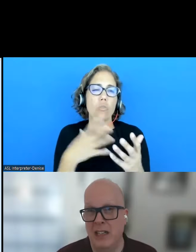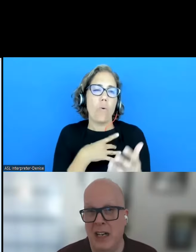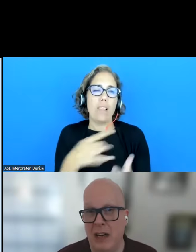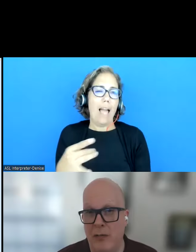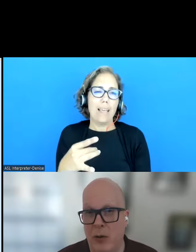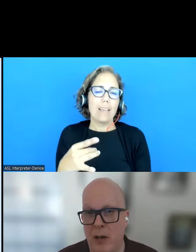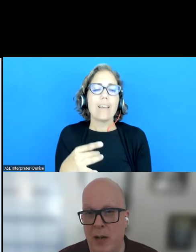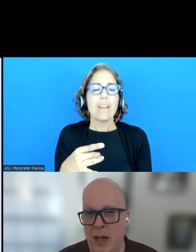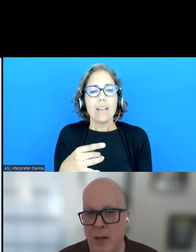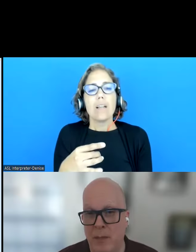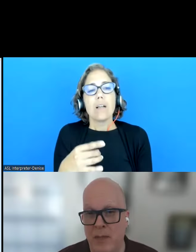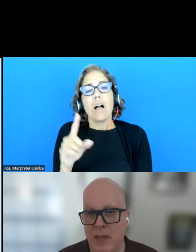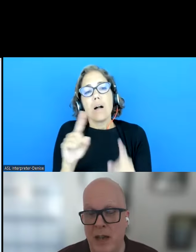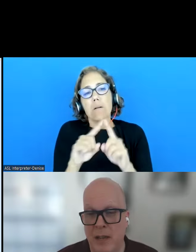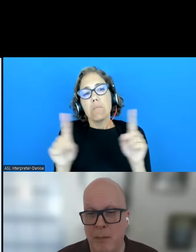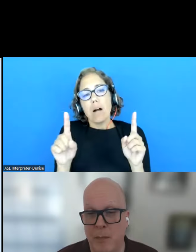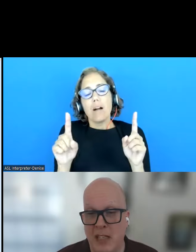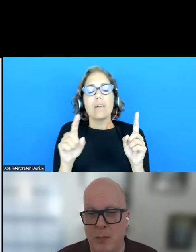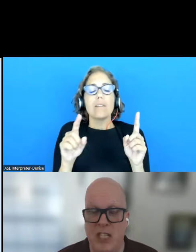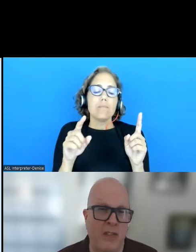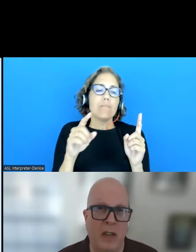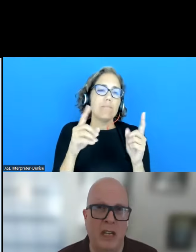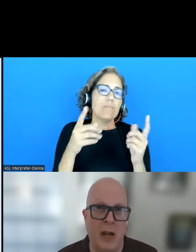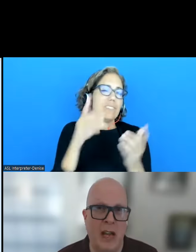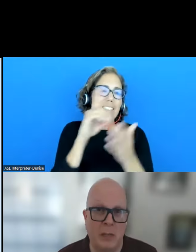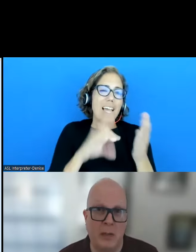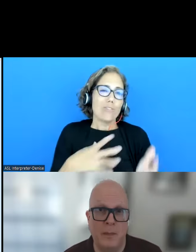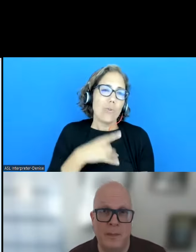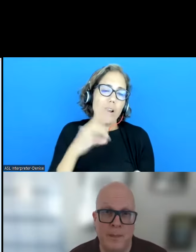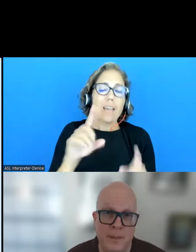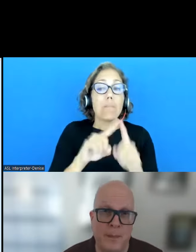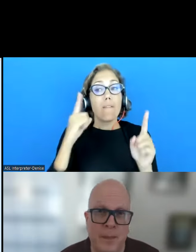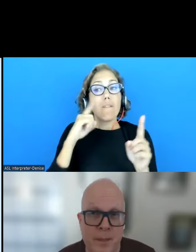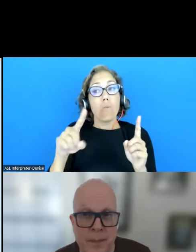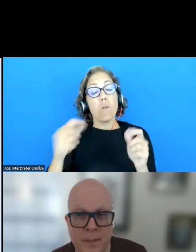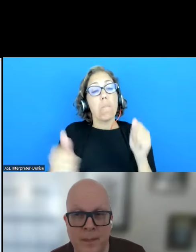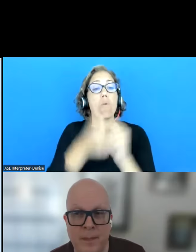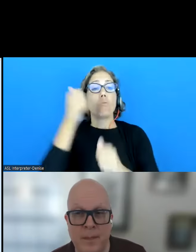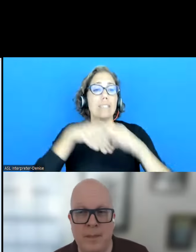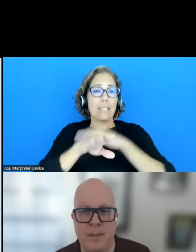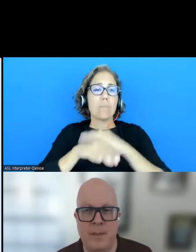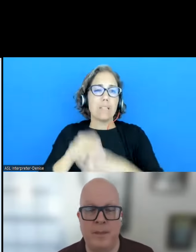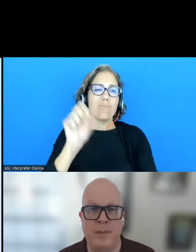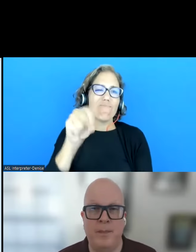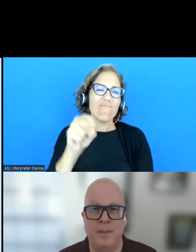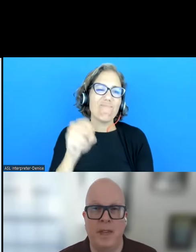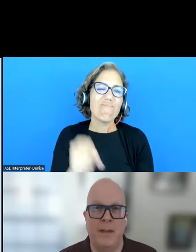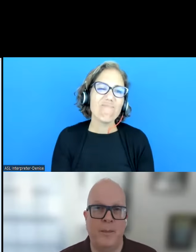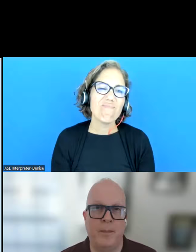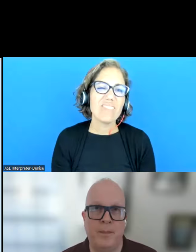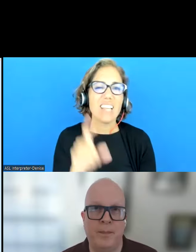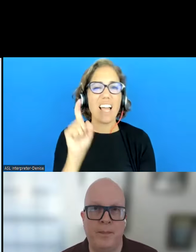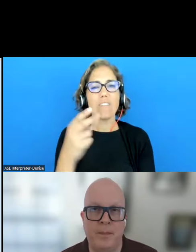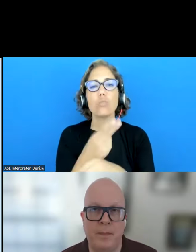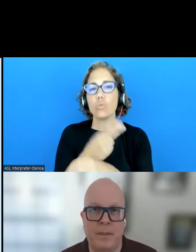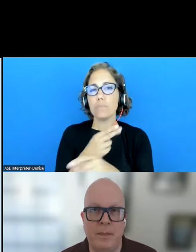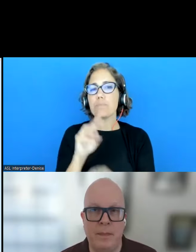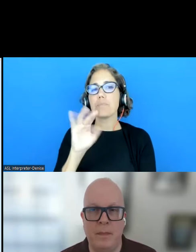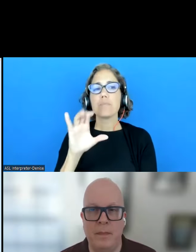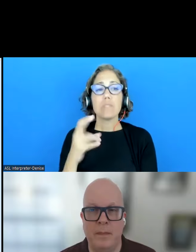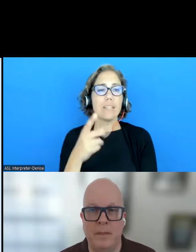really necessary for the best perceivability possible. Yeah, definitely the underline is the most